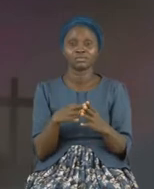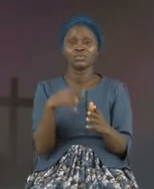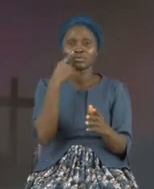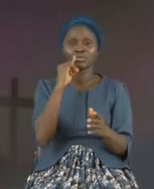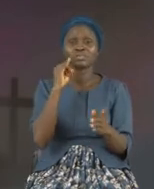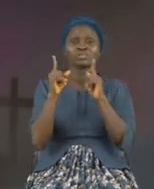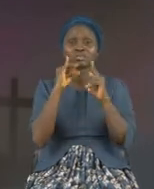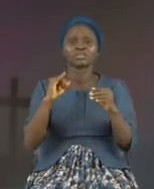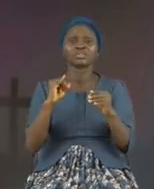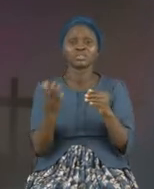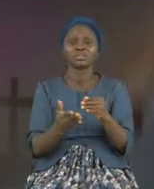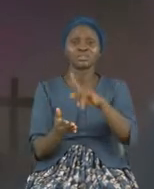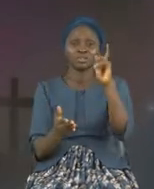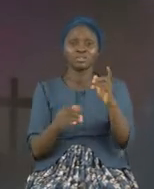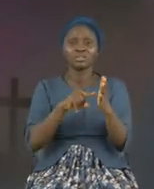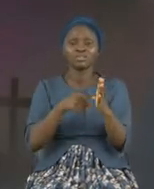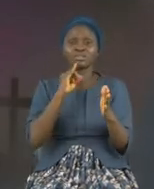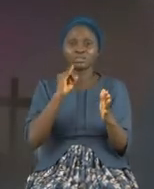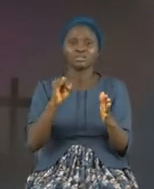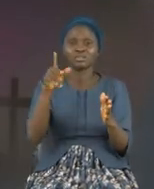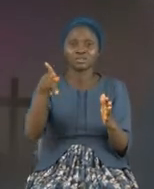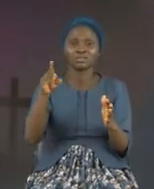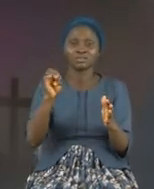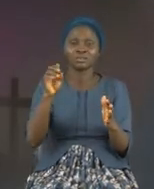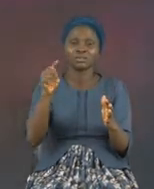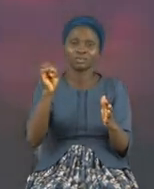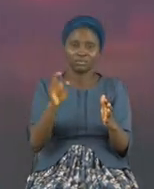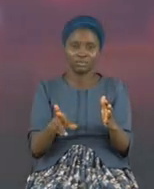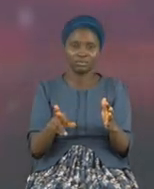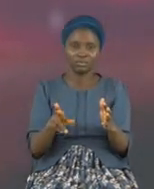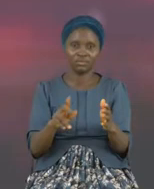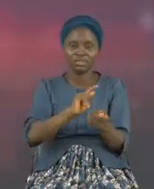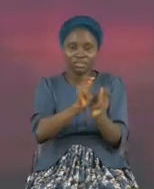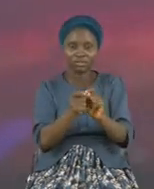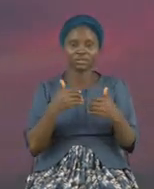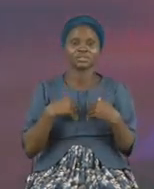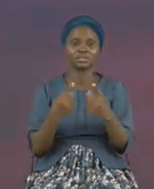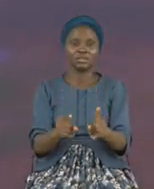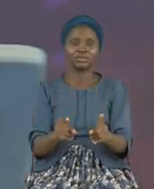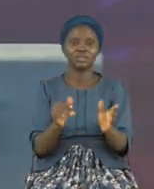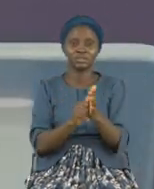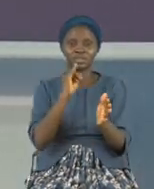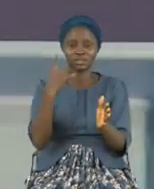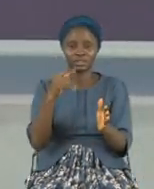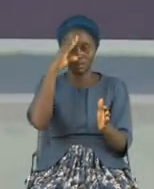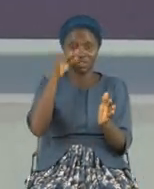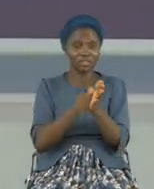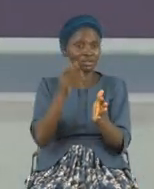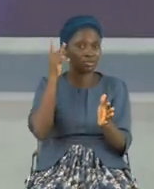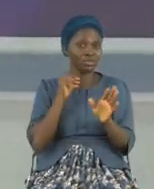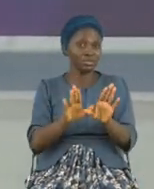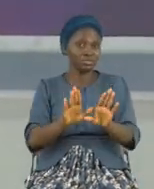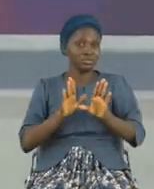Peter. Transformation are taking place. That's the man that was fearful. That's the man